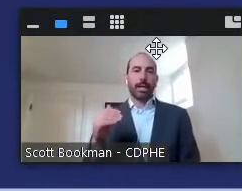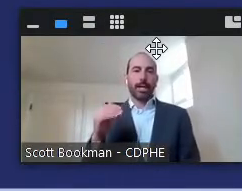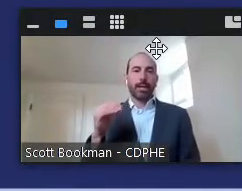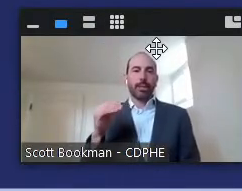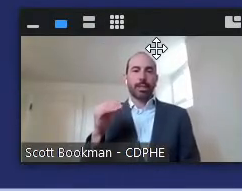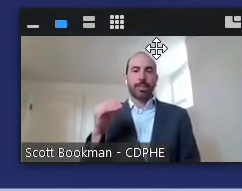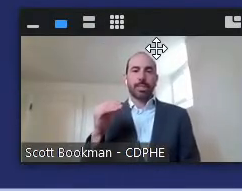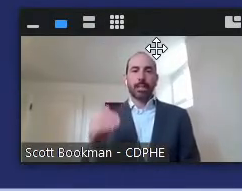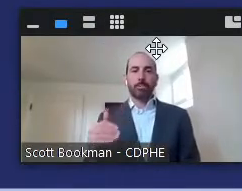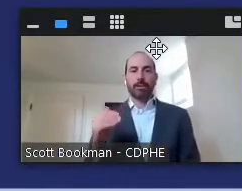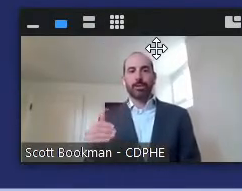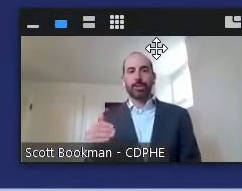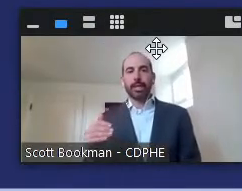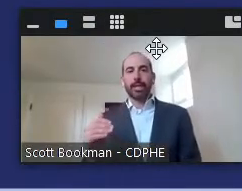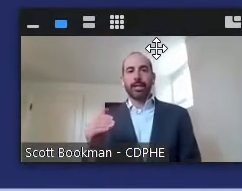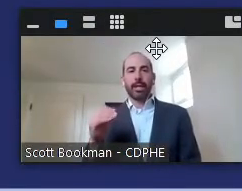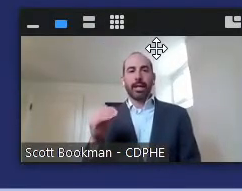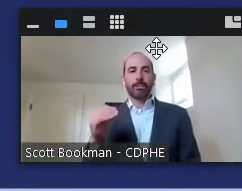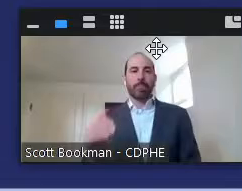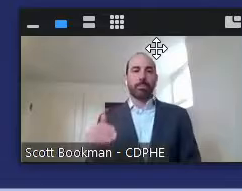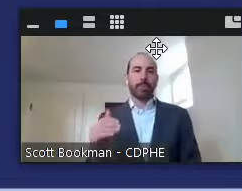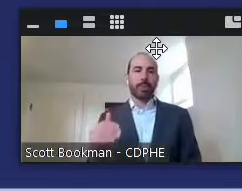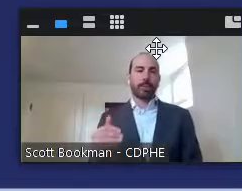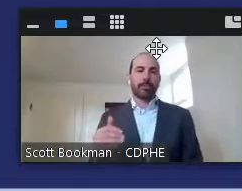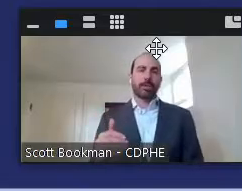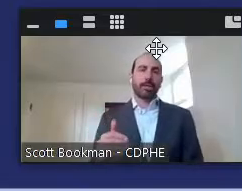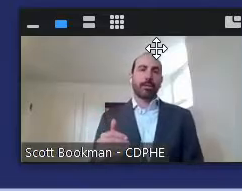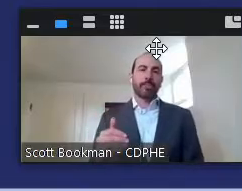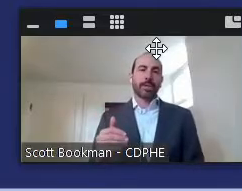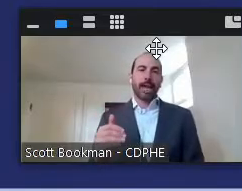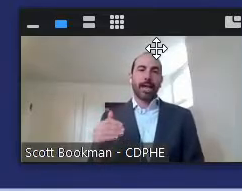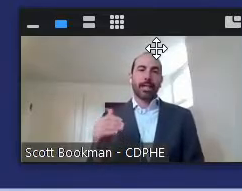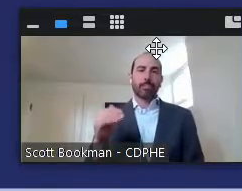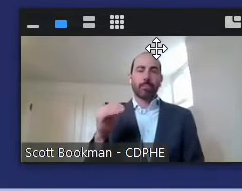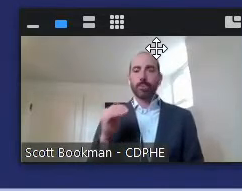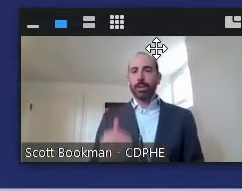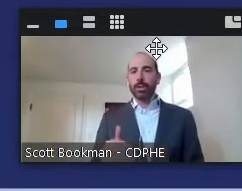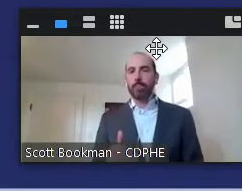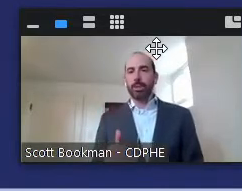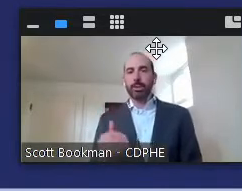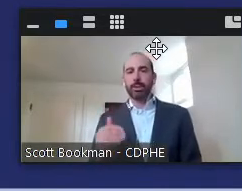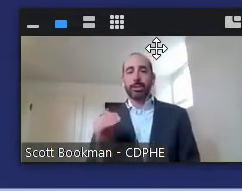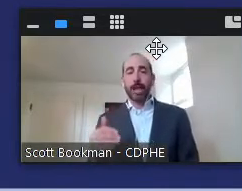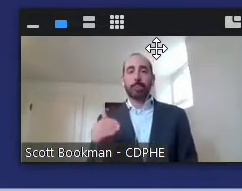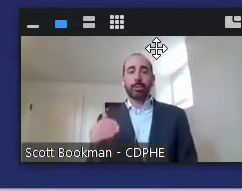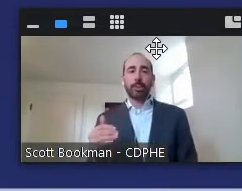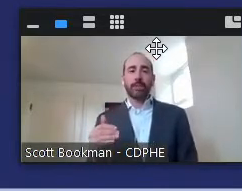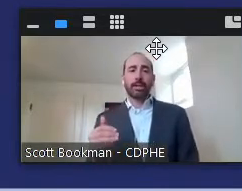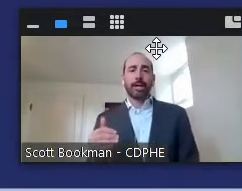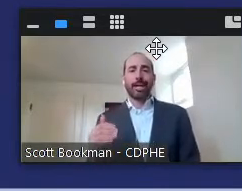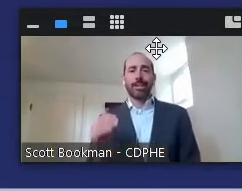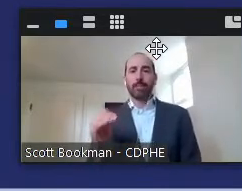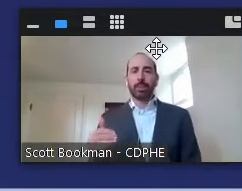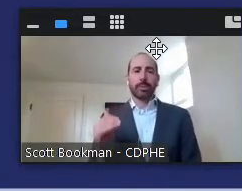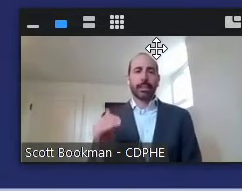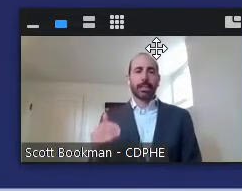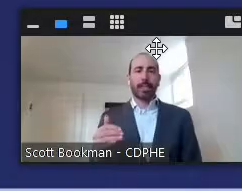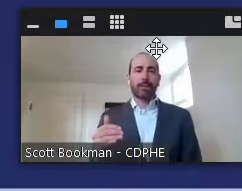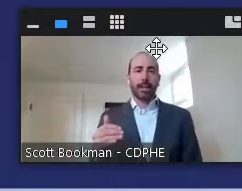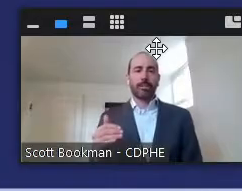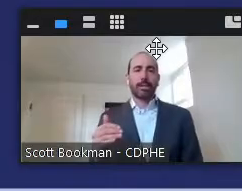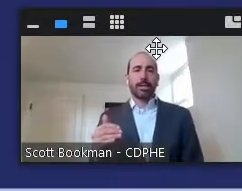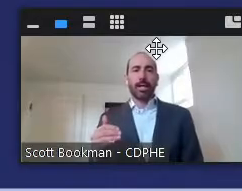Zoom. Celebrate virtually with the people who don't live with you. And we want to encourage people to shop local